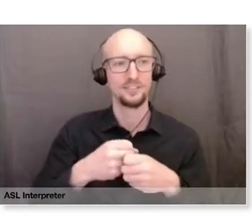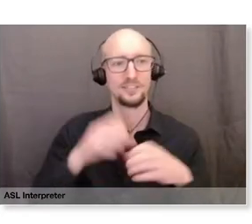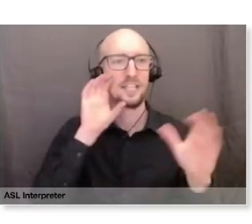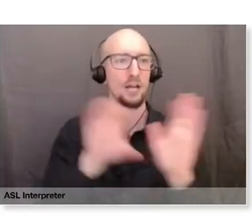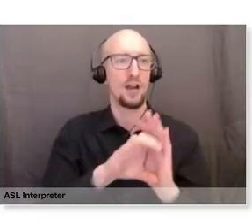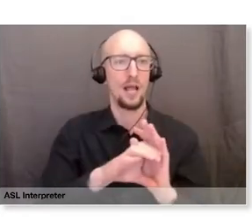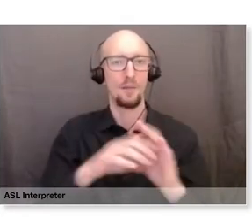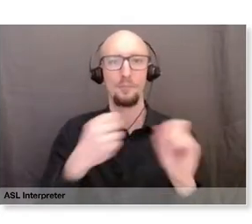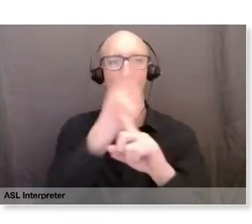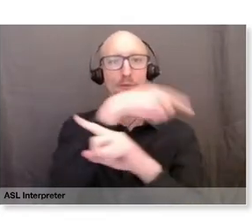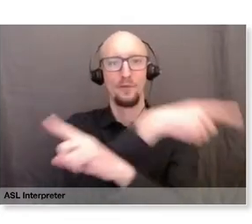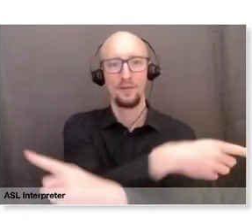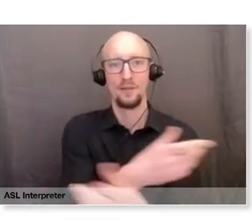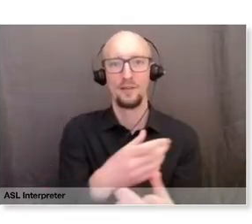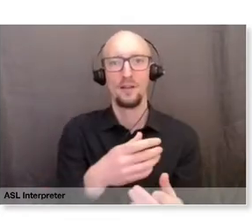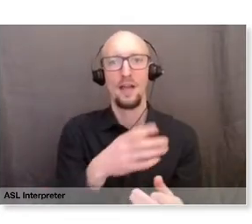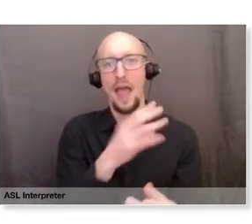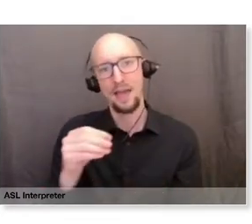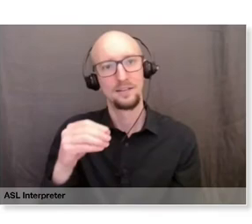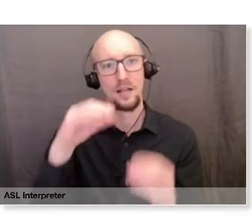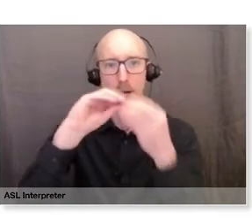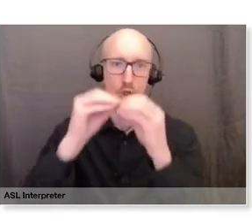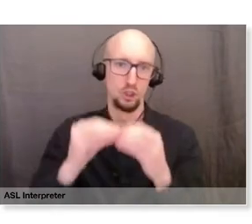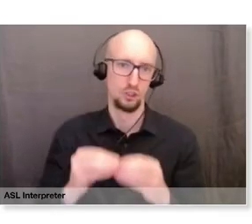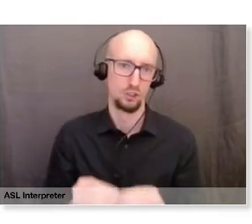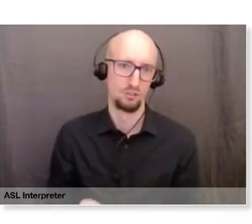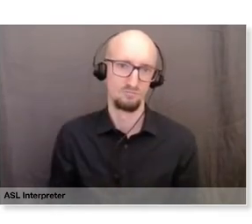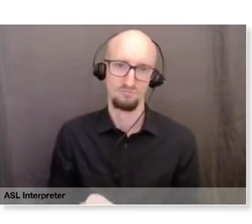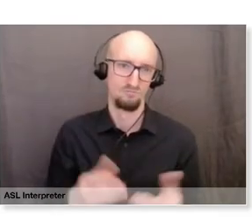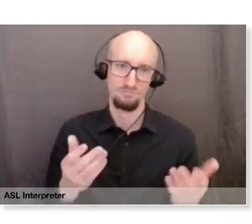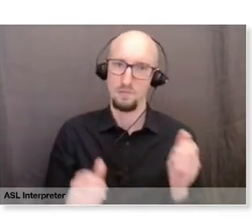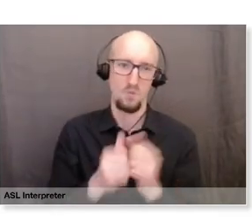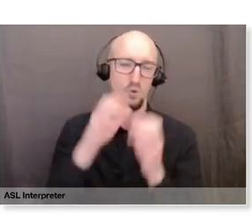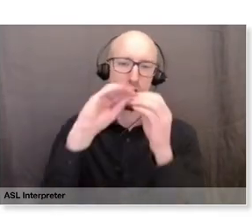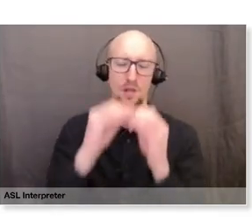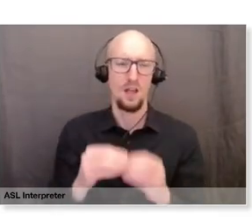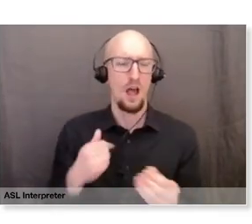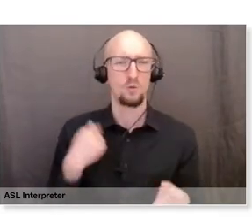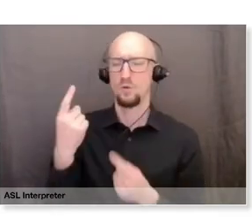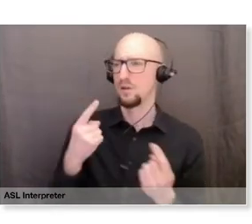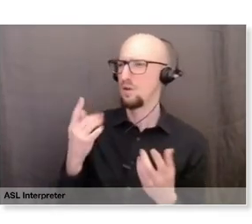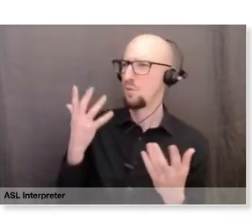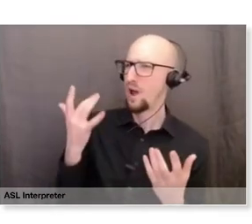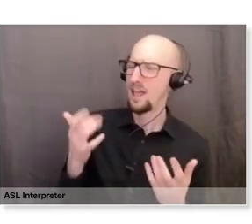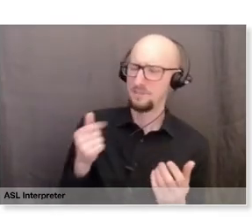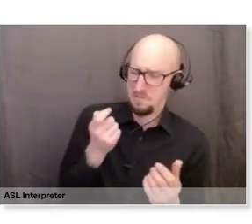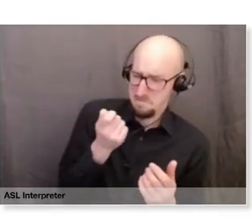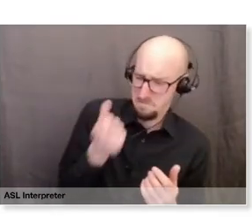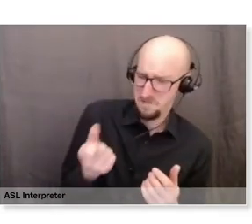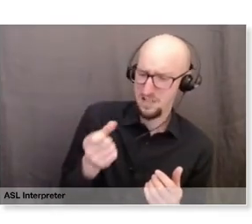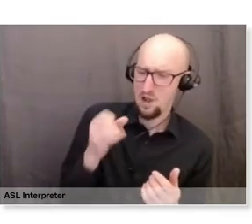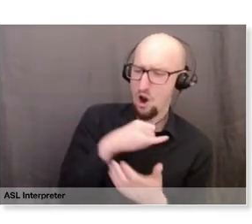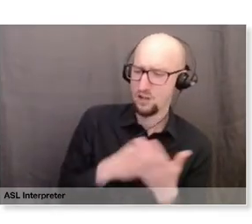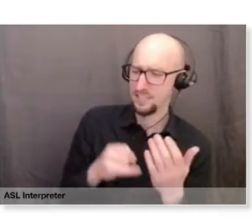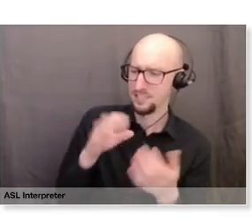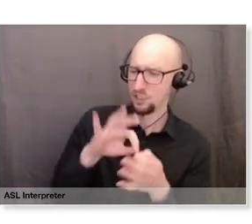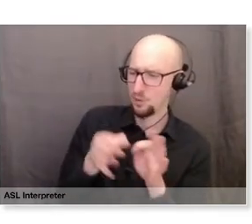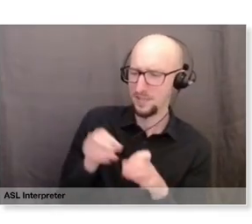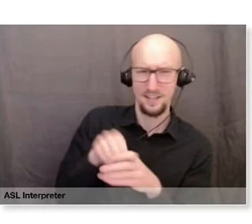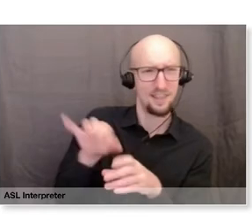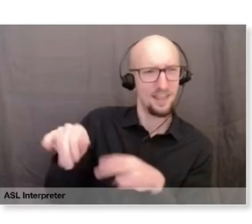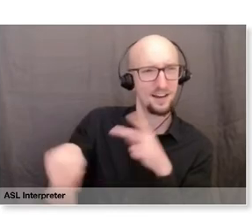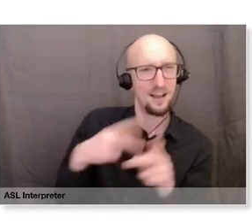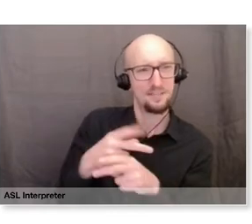I was wondering a lot of the times, why is there so little artistic interpretation in a place like CERN? And what I